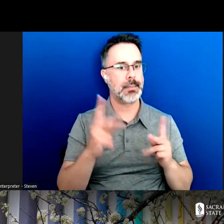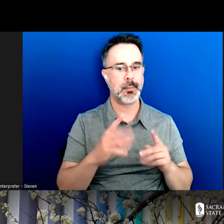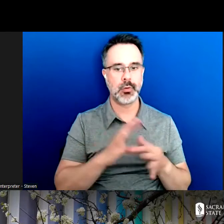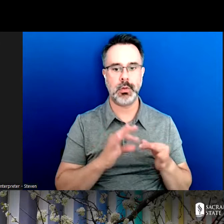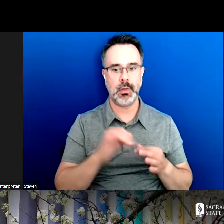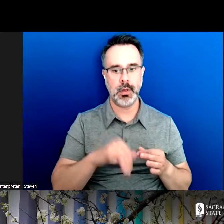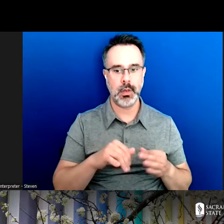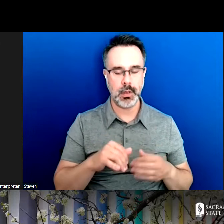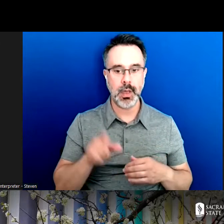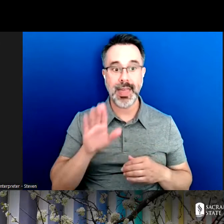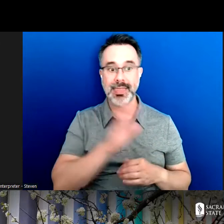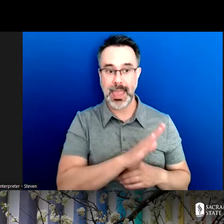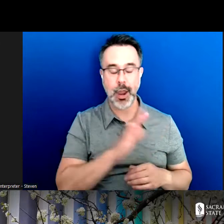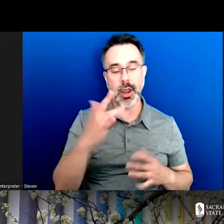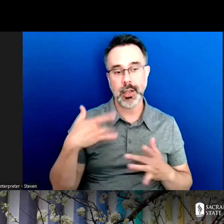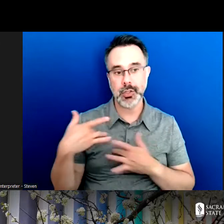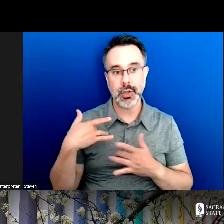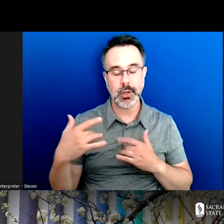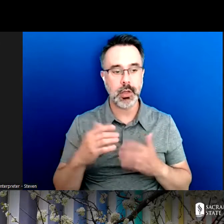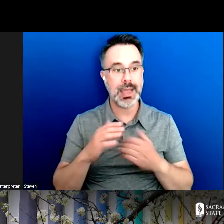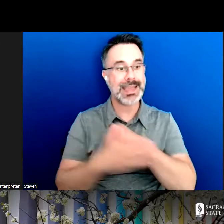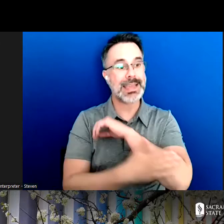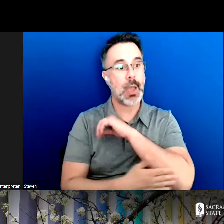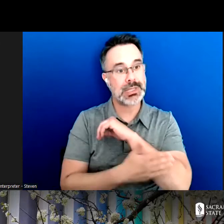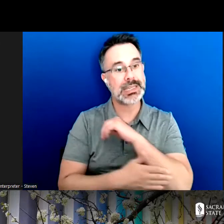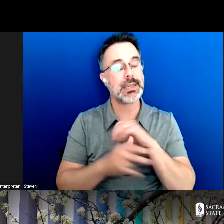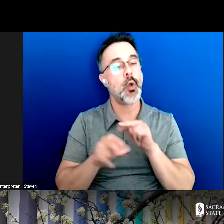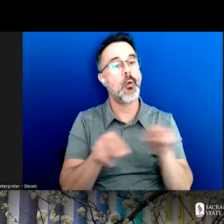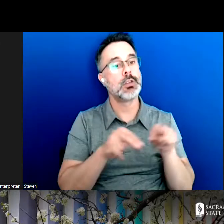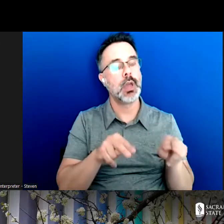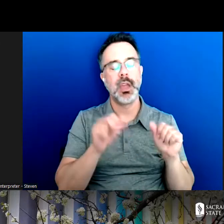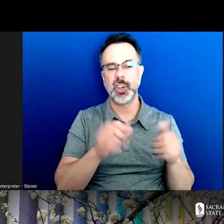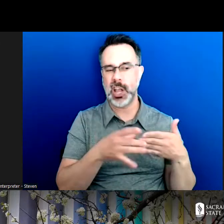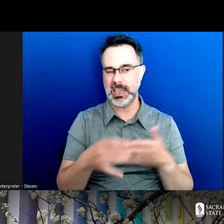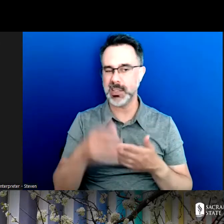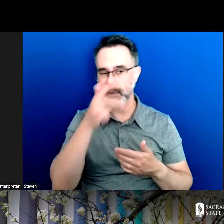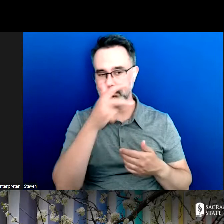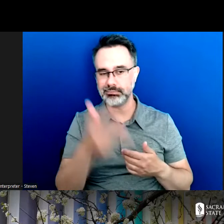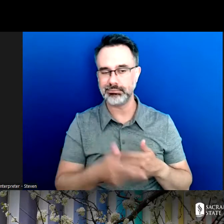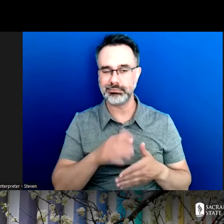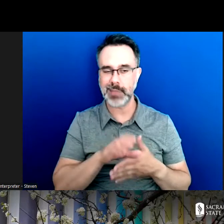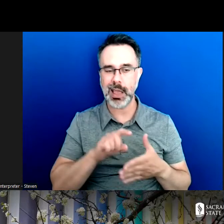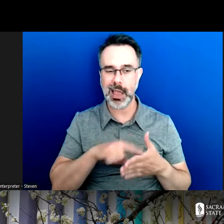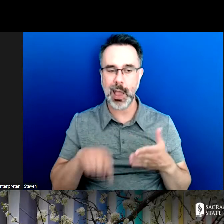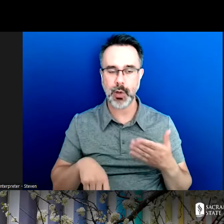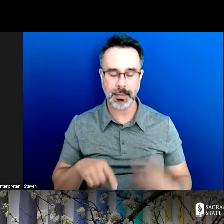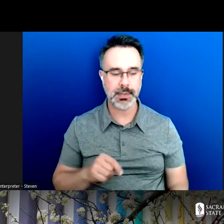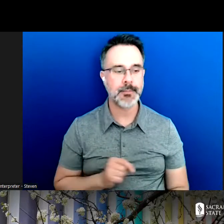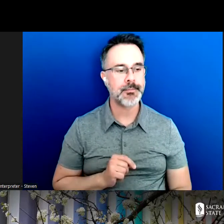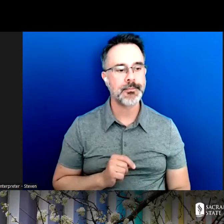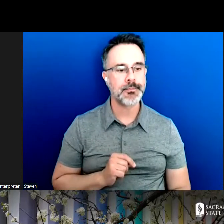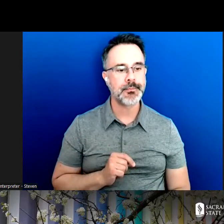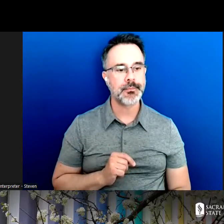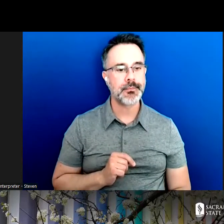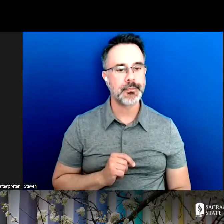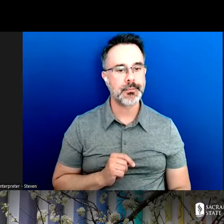county oversight could lead to poor care outcomes. What is going to happen to the existing structure maps and who is